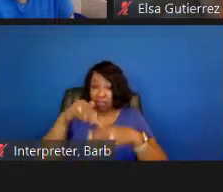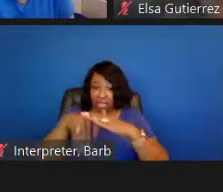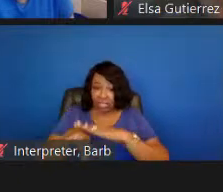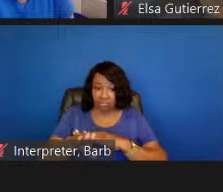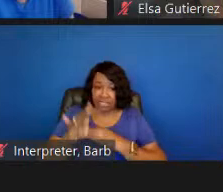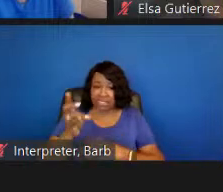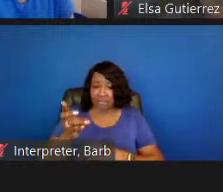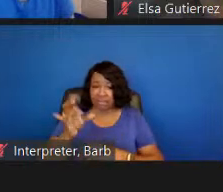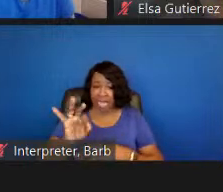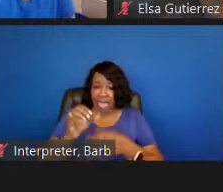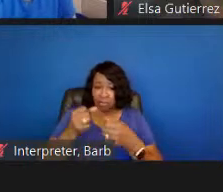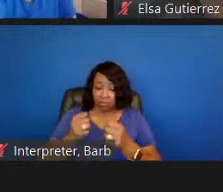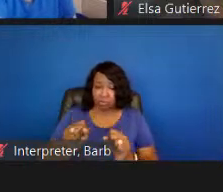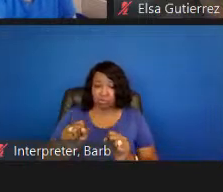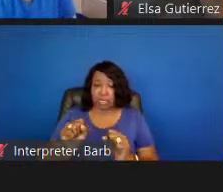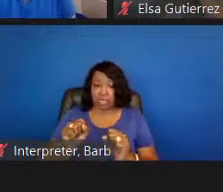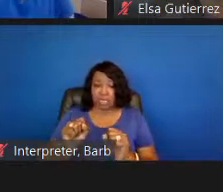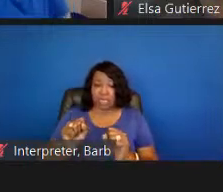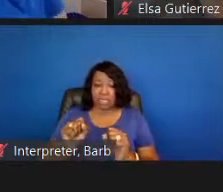79th Street,